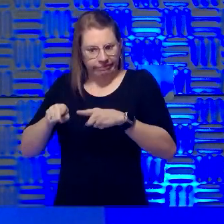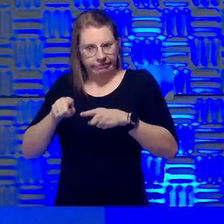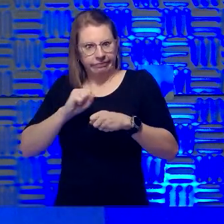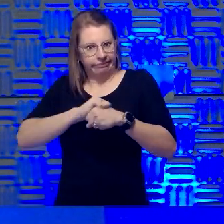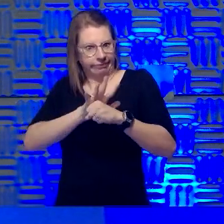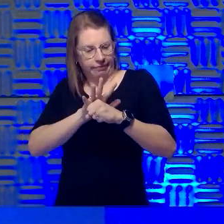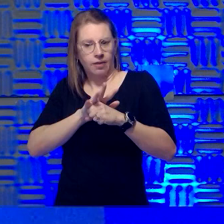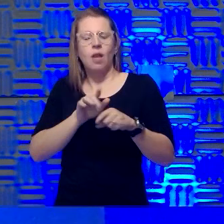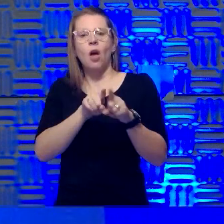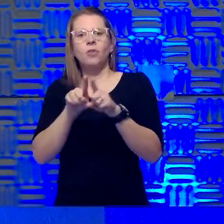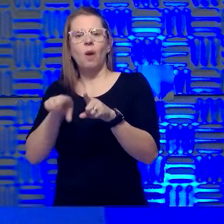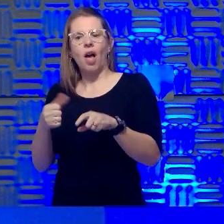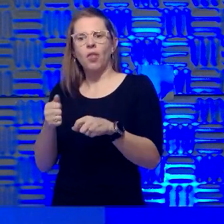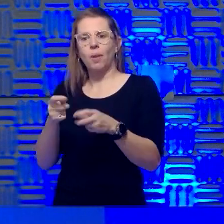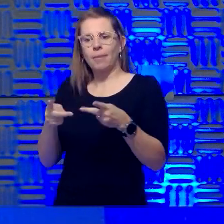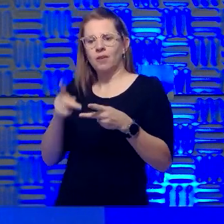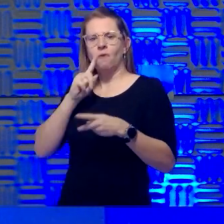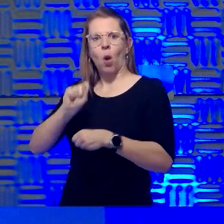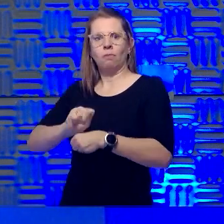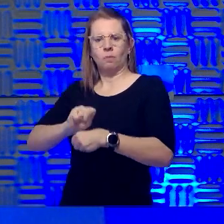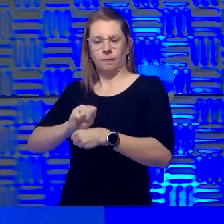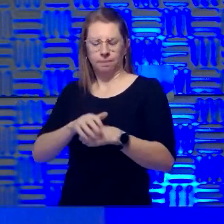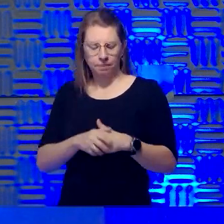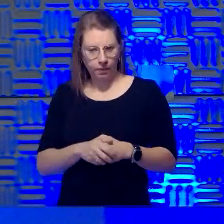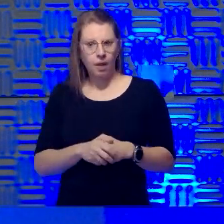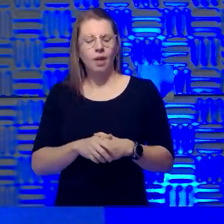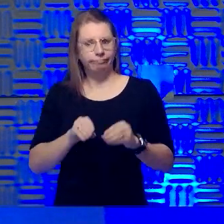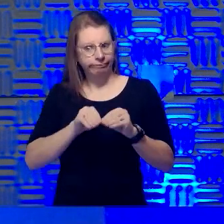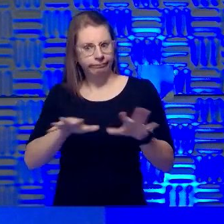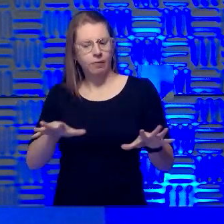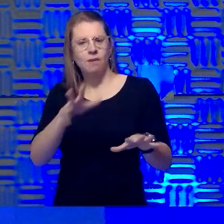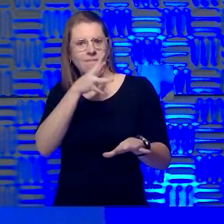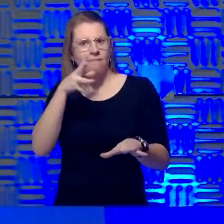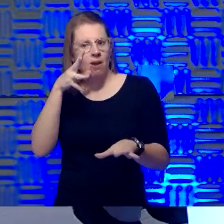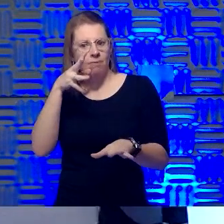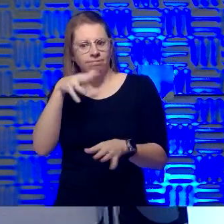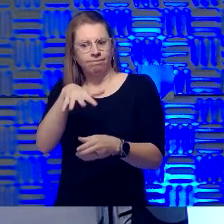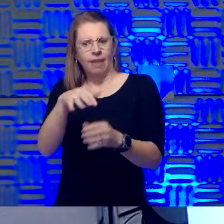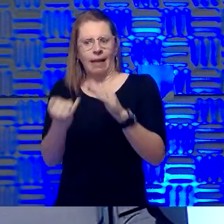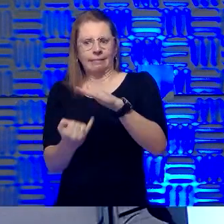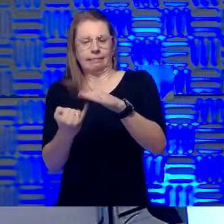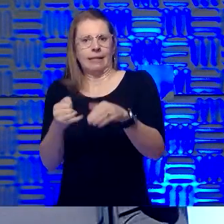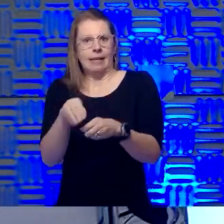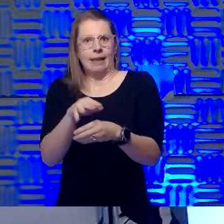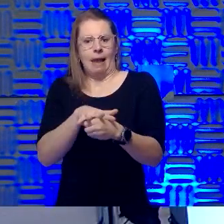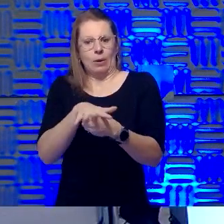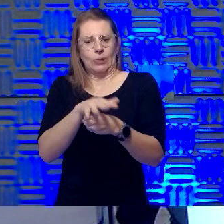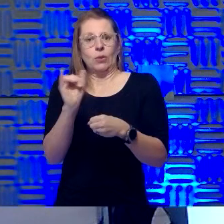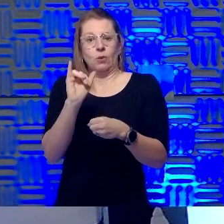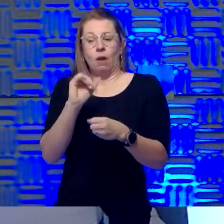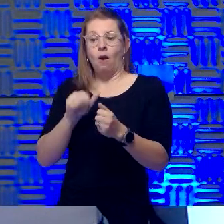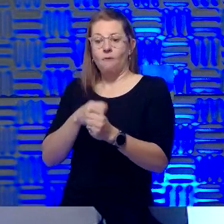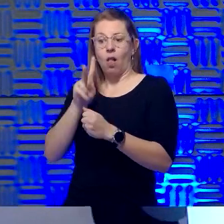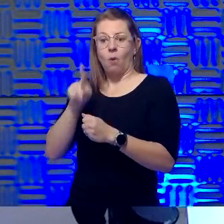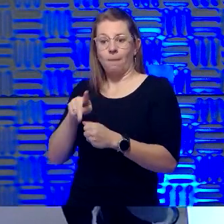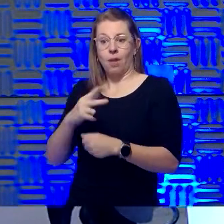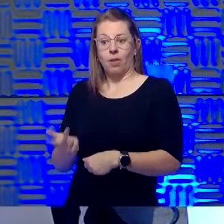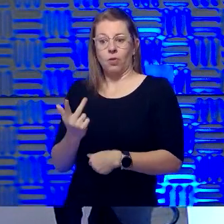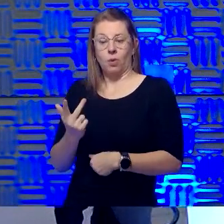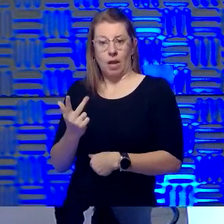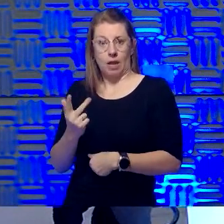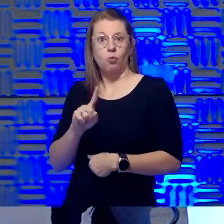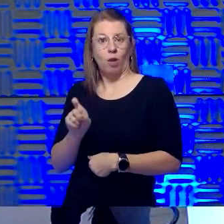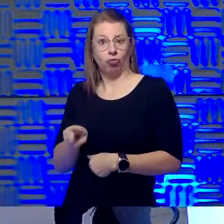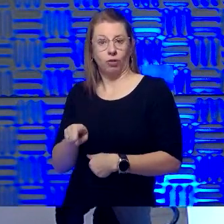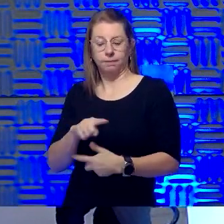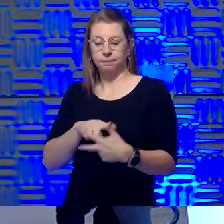places of employment. And so it does reach out there. It does get to those rural areas as well. We do have a follow-up question. We have 3 actually from the